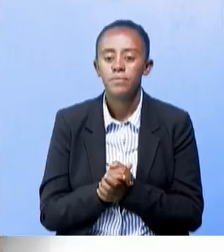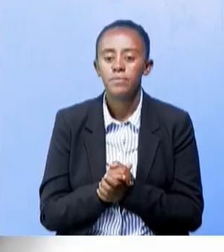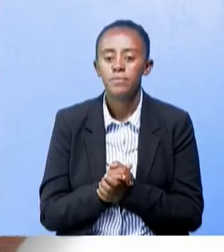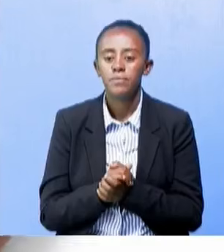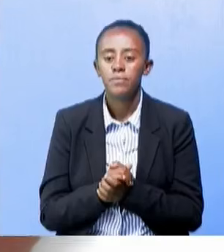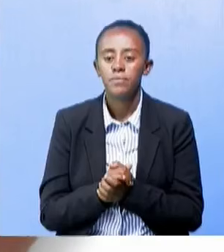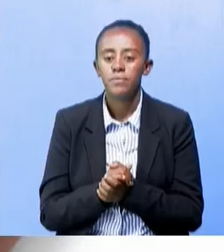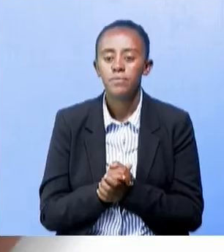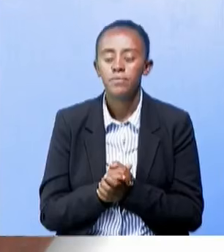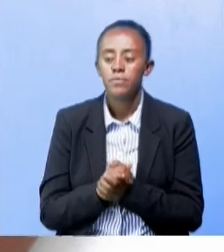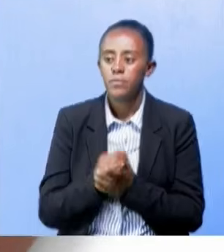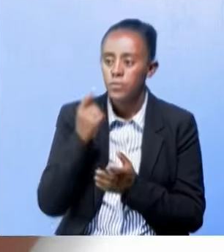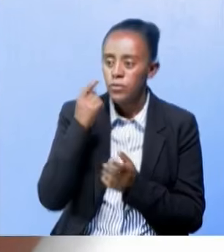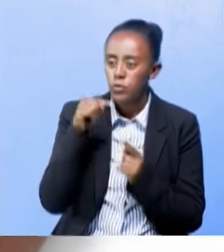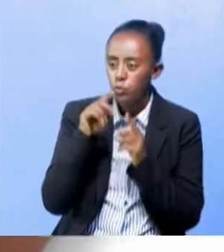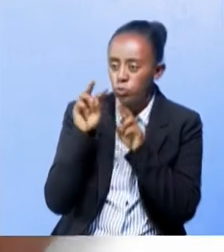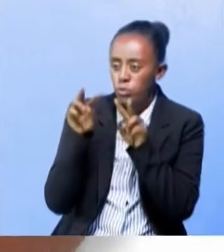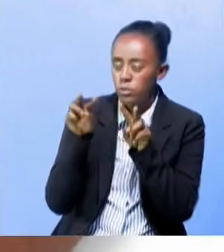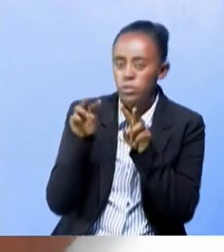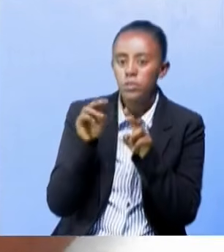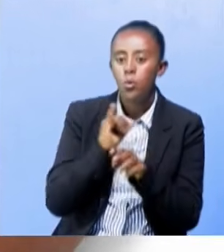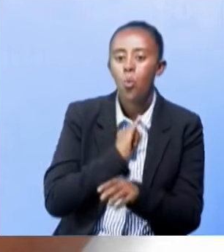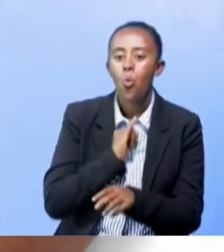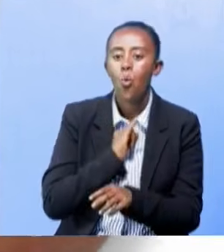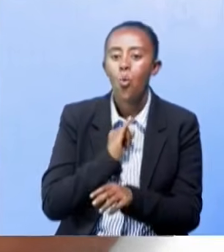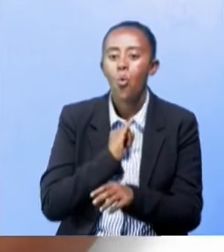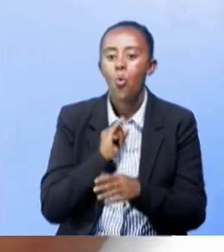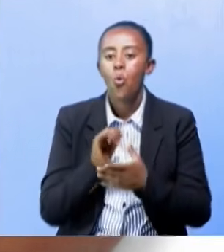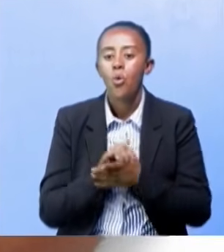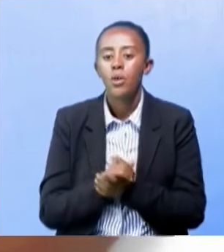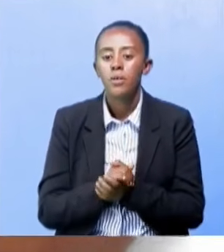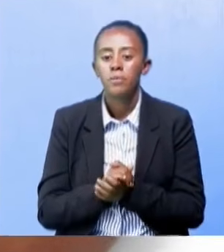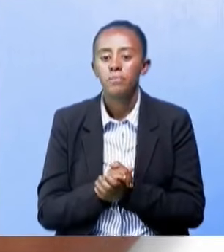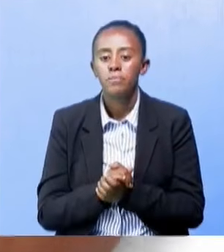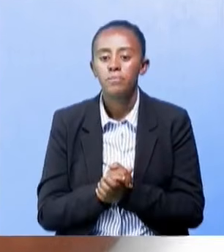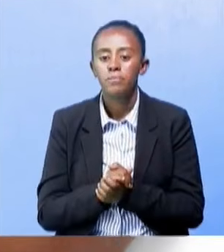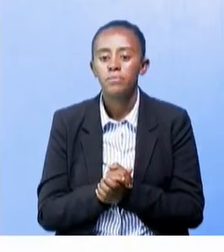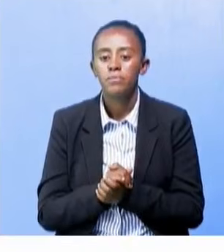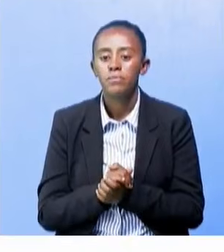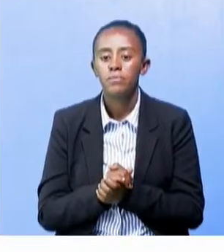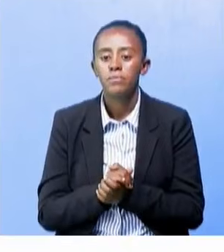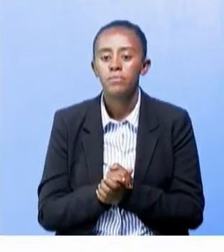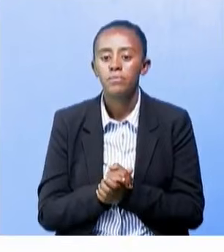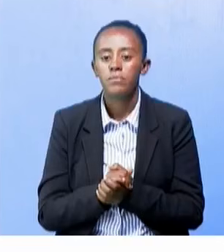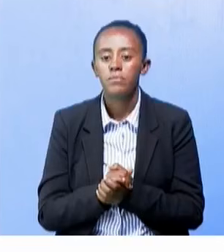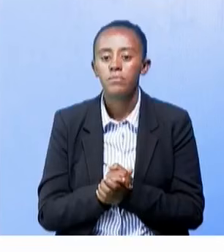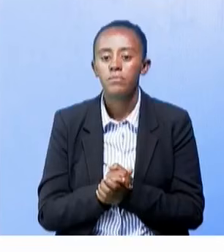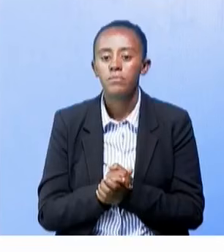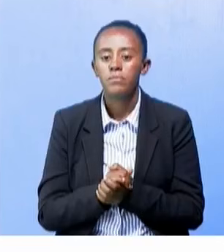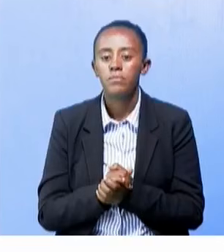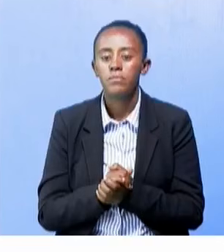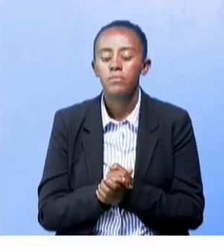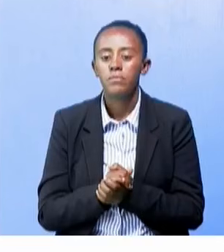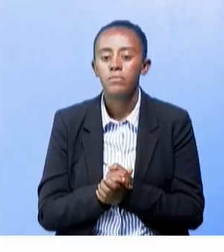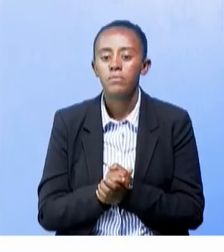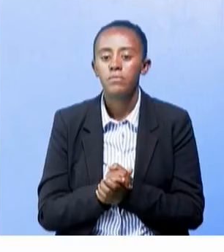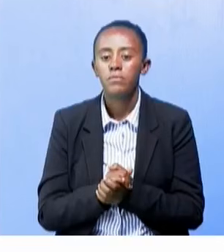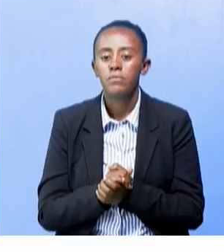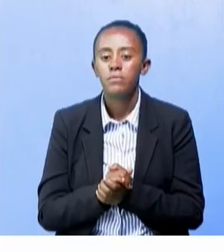to see the owner. To see the owner.